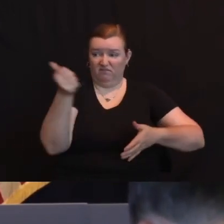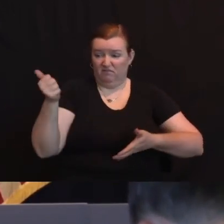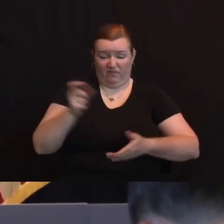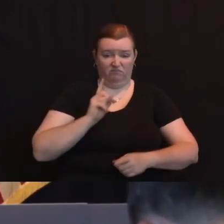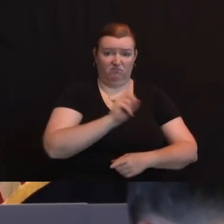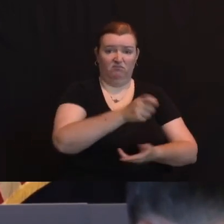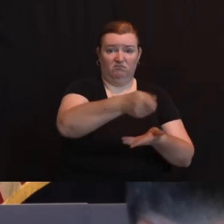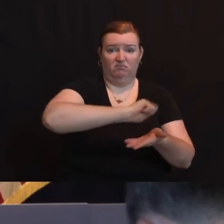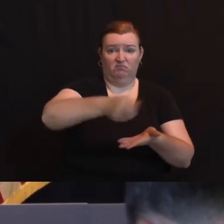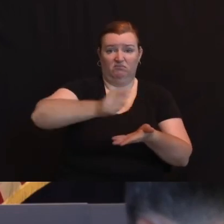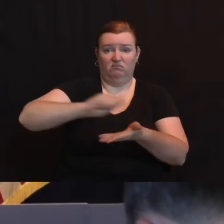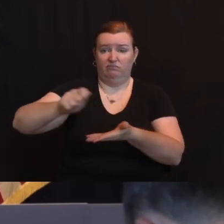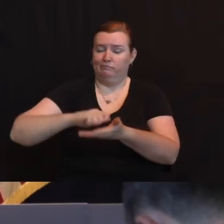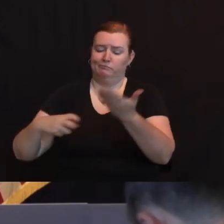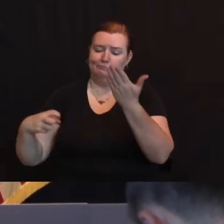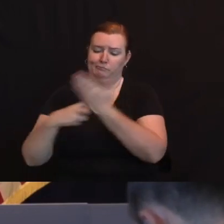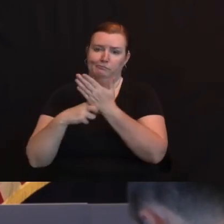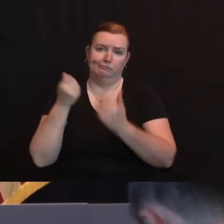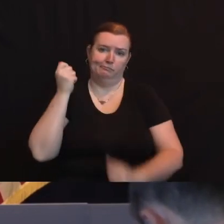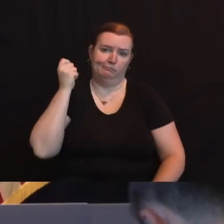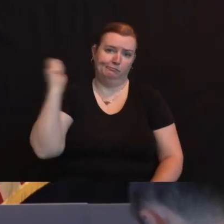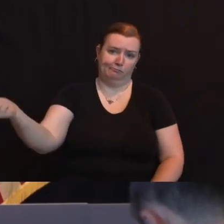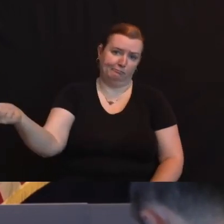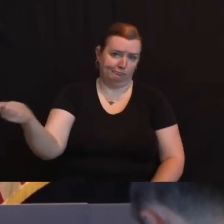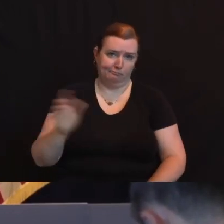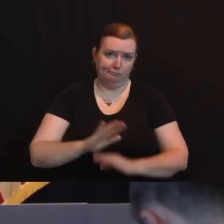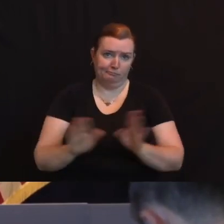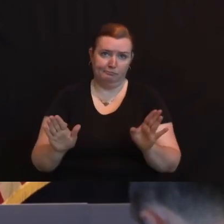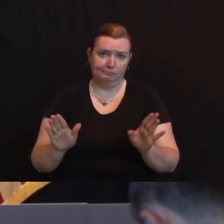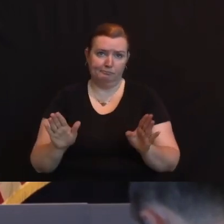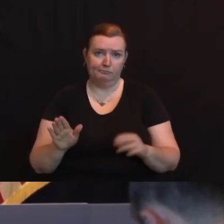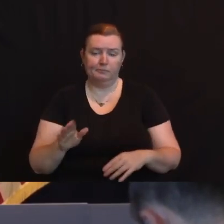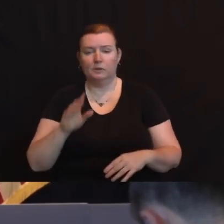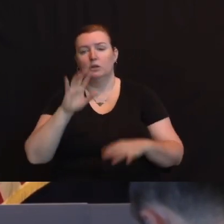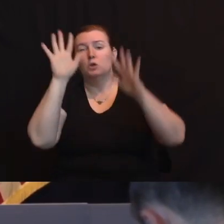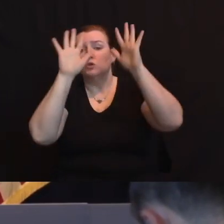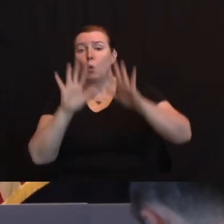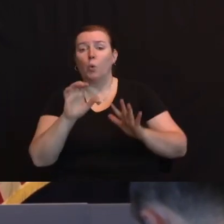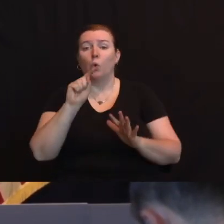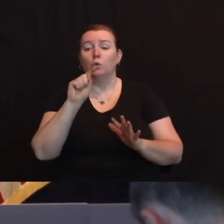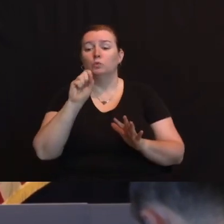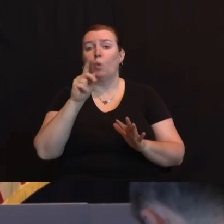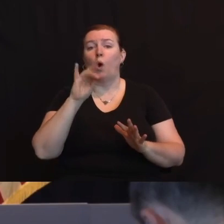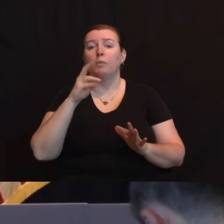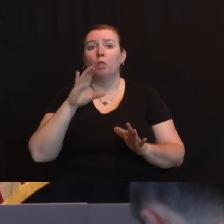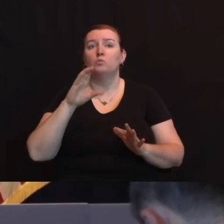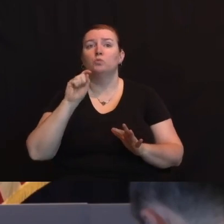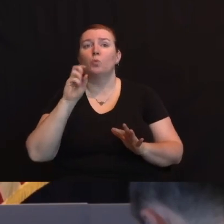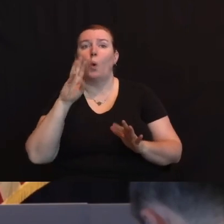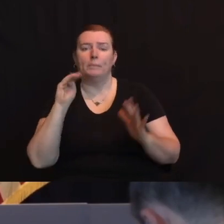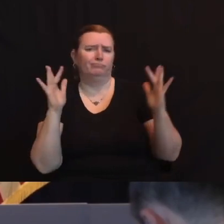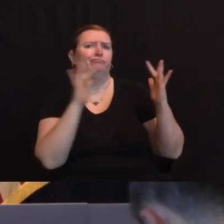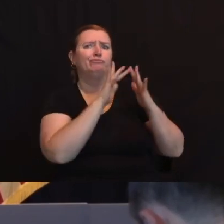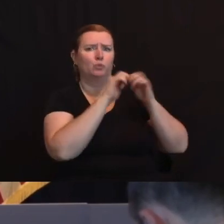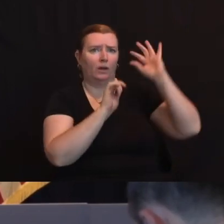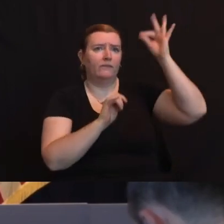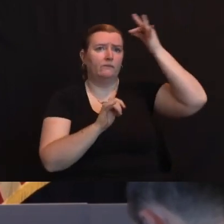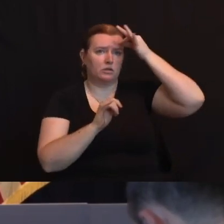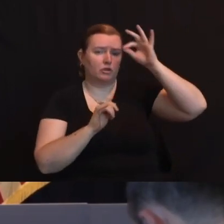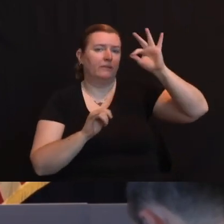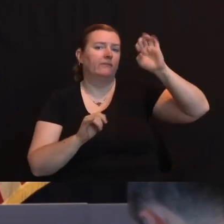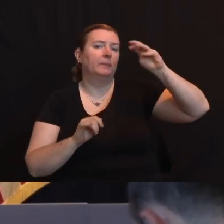cited. With regards to the storm, we spent a good part of the weekend on with our federal partners, National Hurricane Center, FEMA,